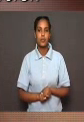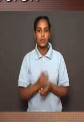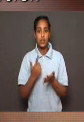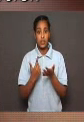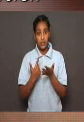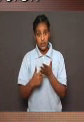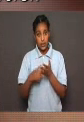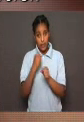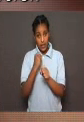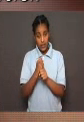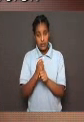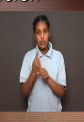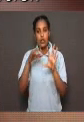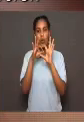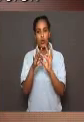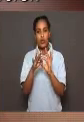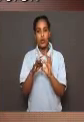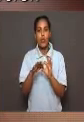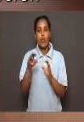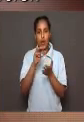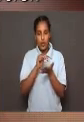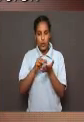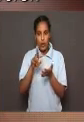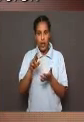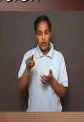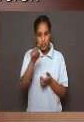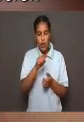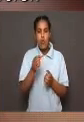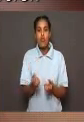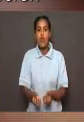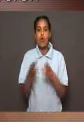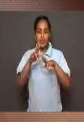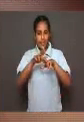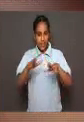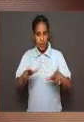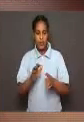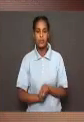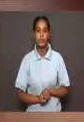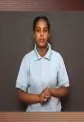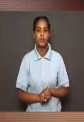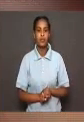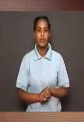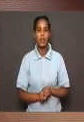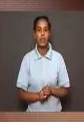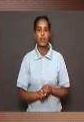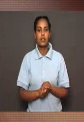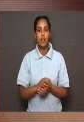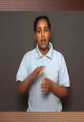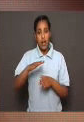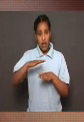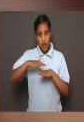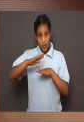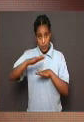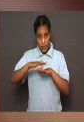This makes the bonding molecular orbital more stable. The upper